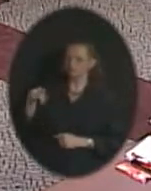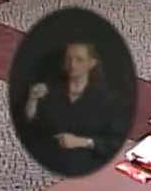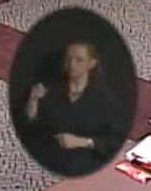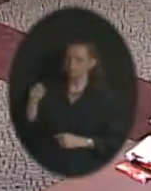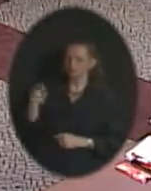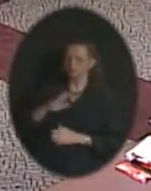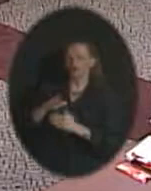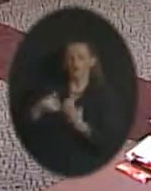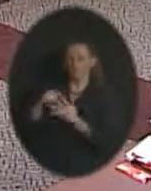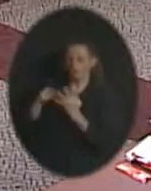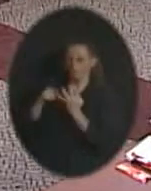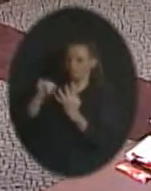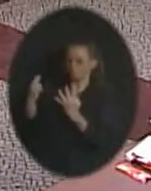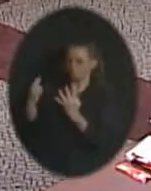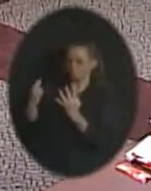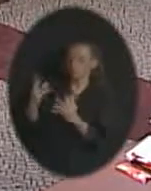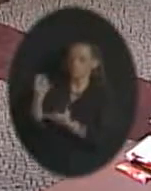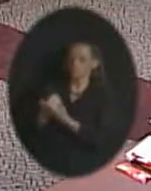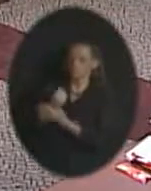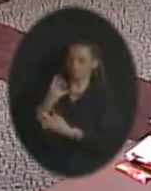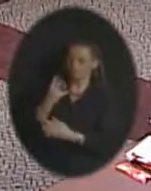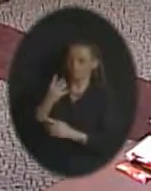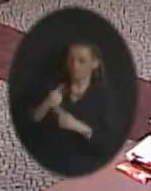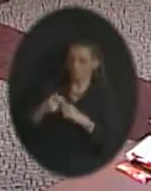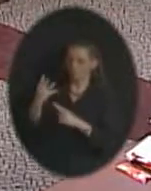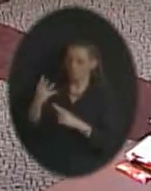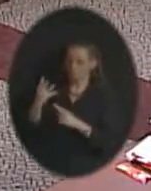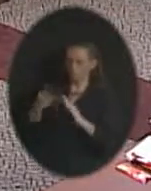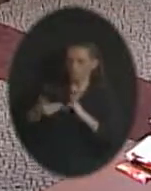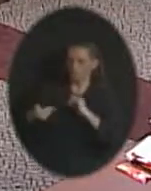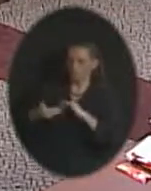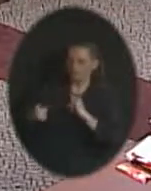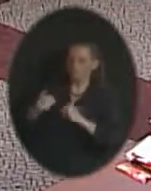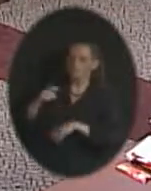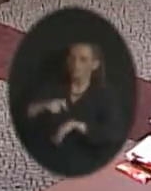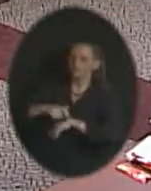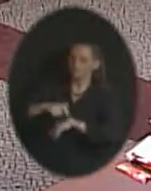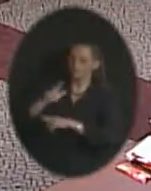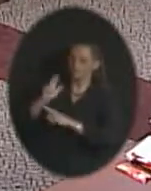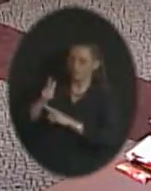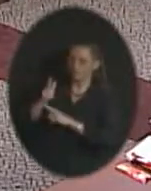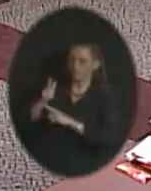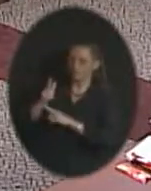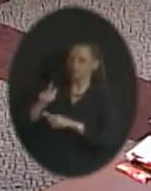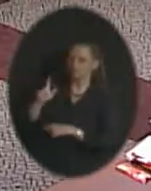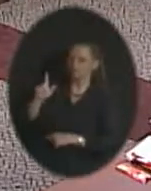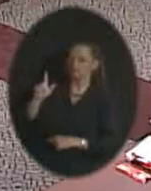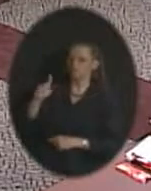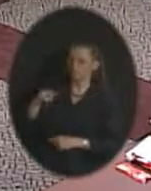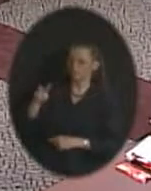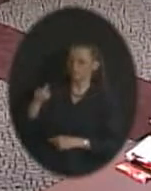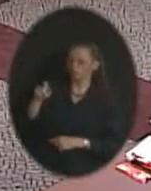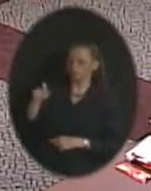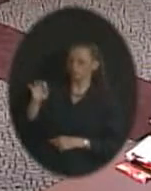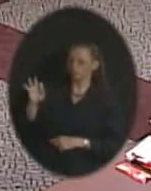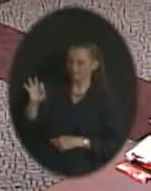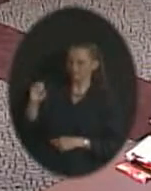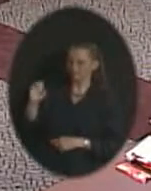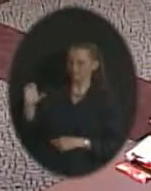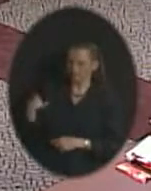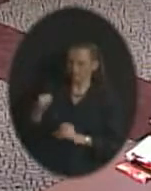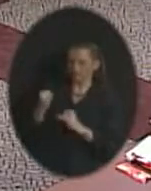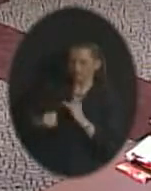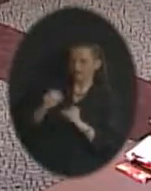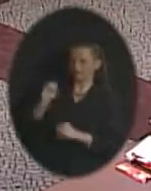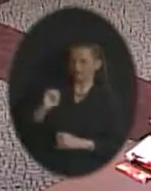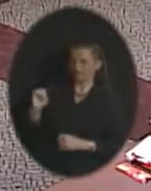juniors. They won the 4x400-meter relay with a time of 3 minutes and 22.9 seconds. And last from